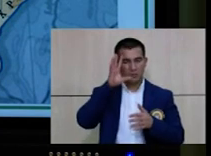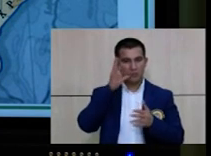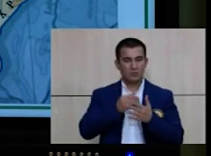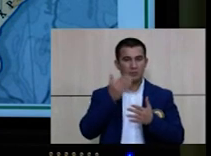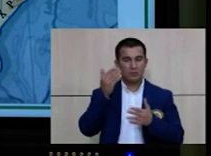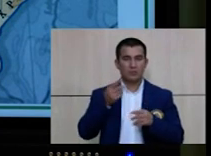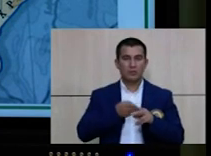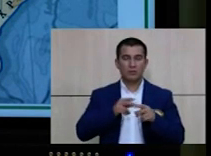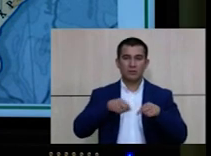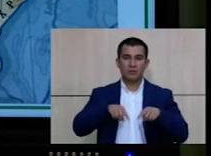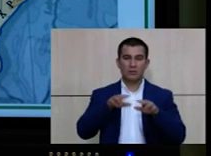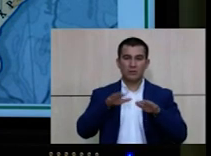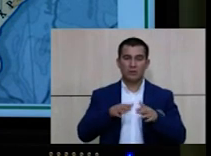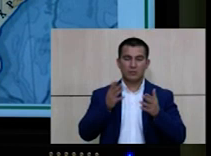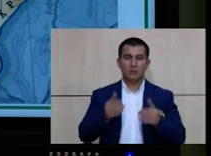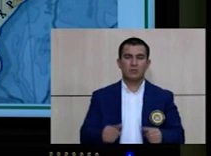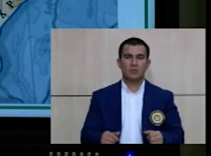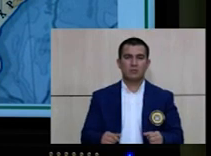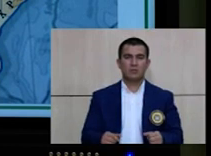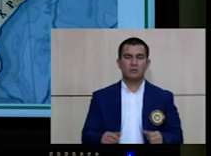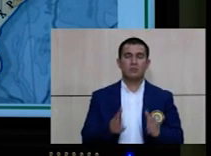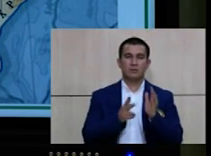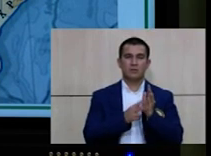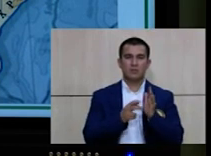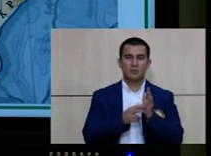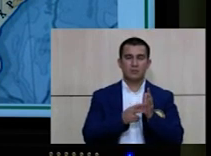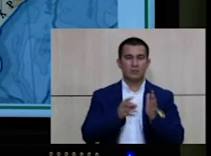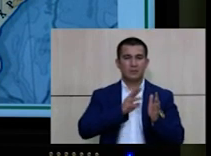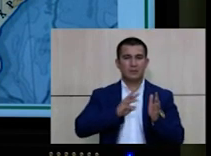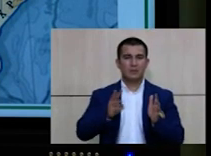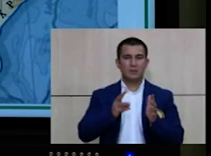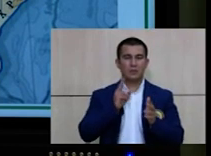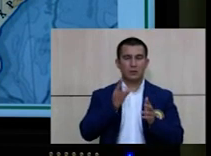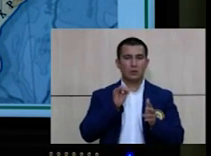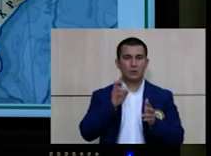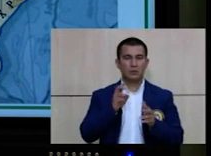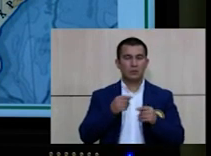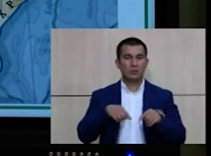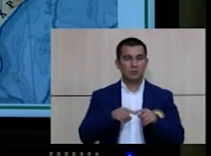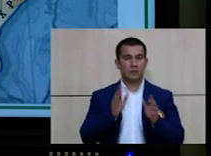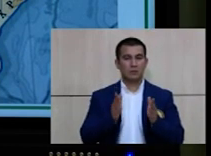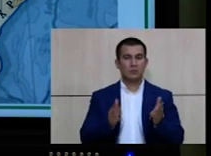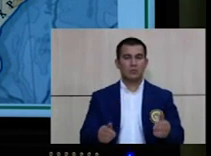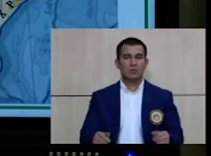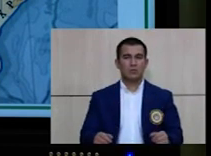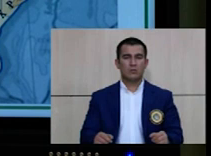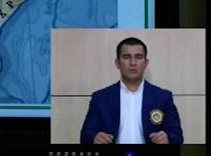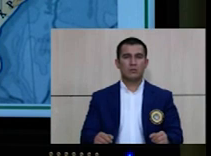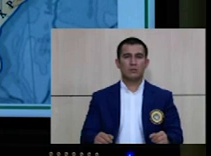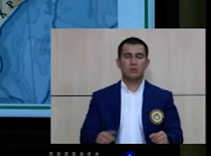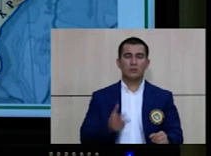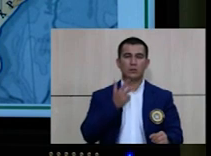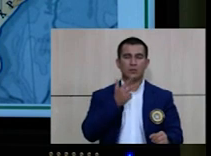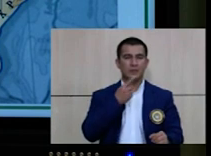suv omborining suv sig'imi 800 million metr kubni tashkil etadi.